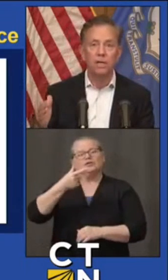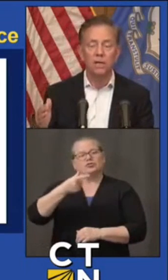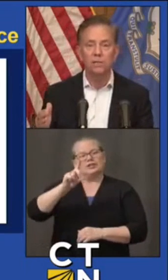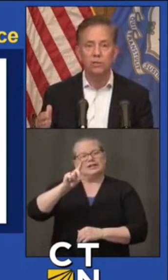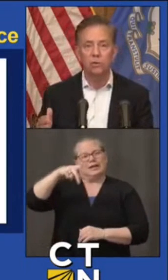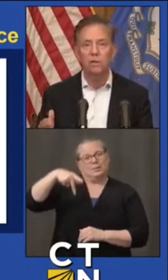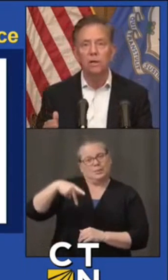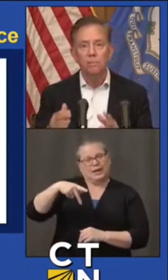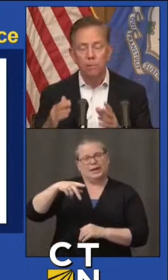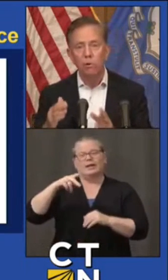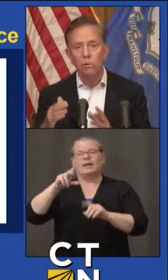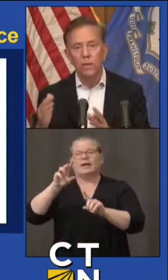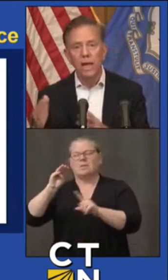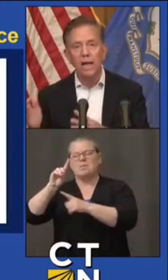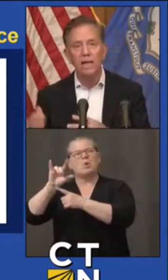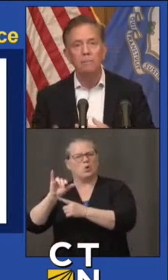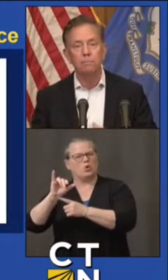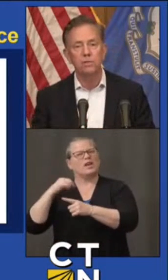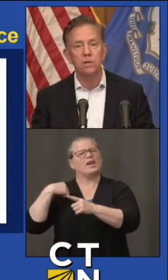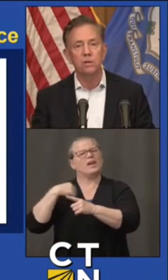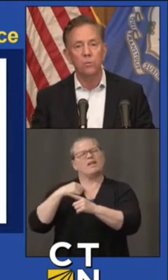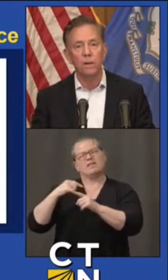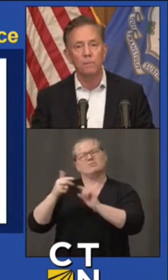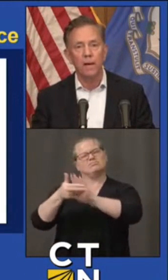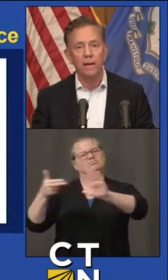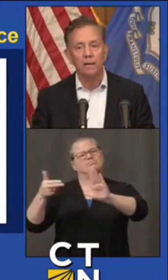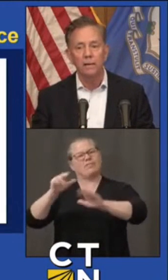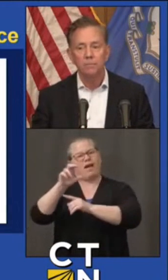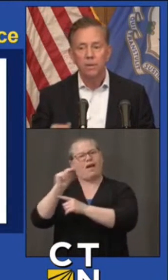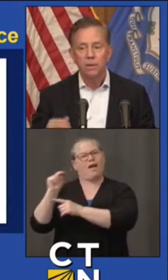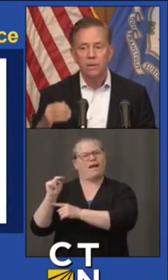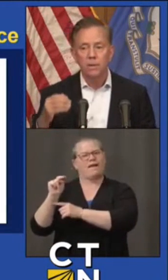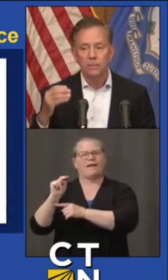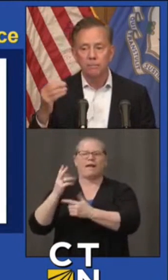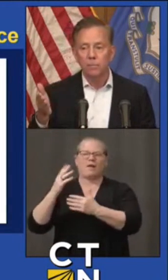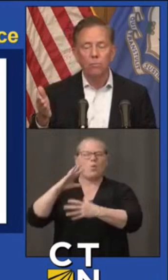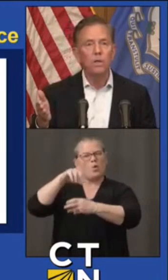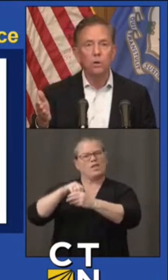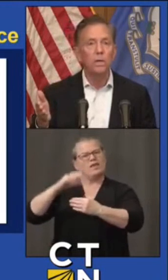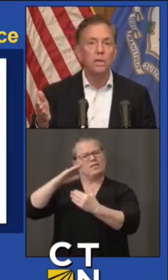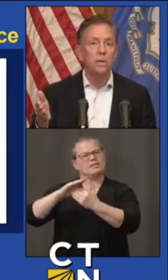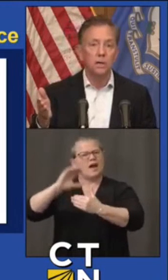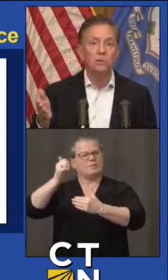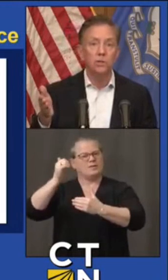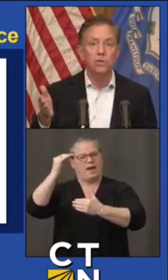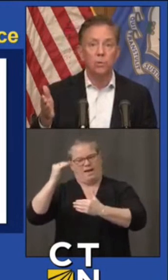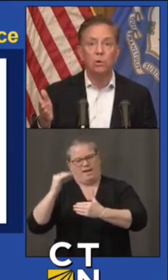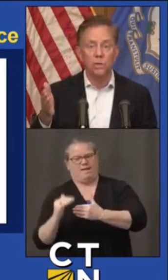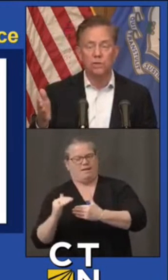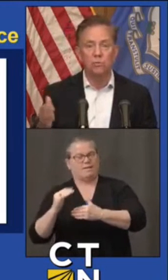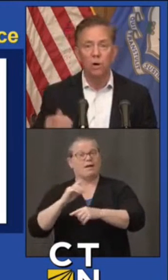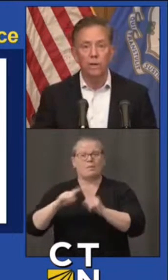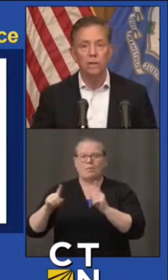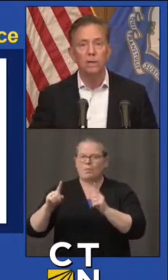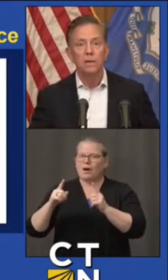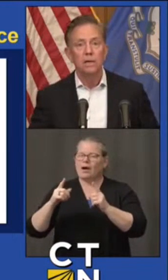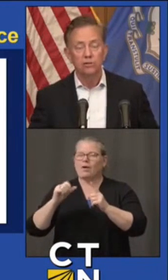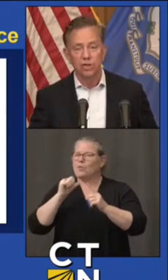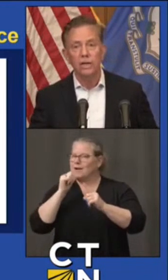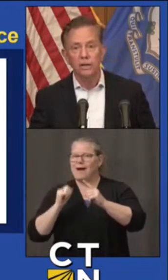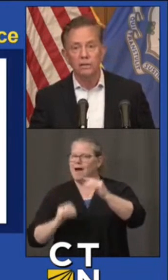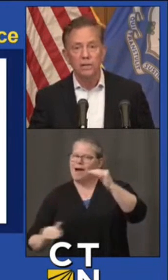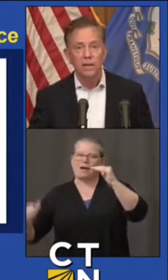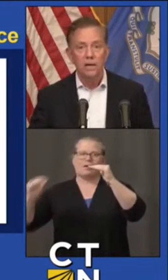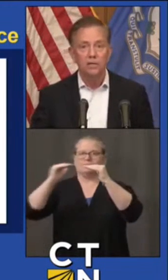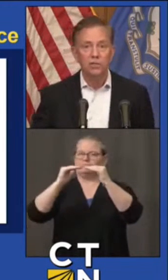in the country, but we're only 88% of the way back. One of the only countries in the world that's growing is